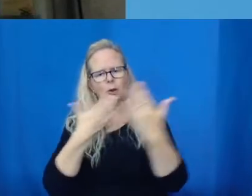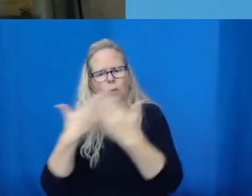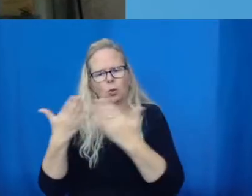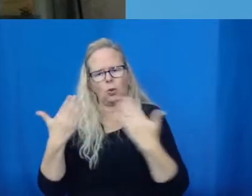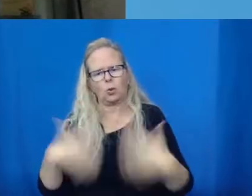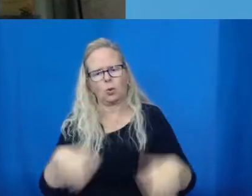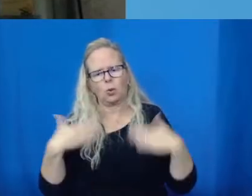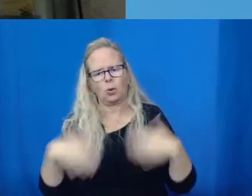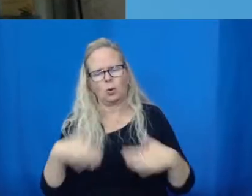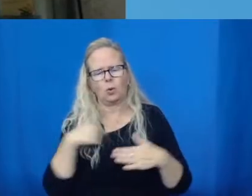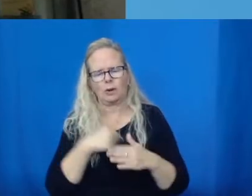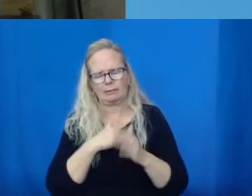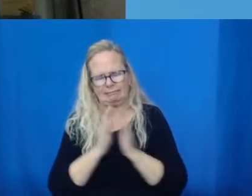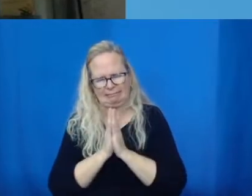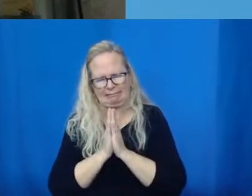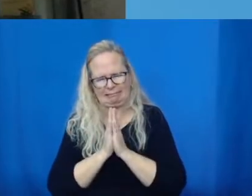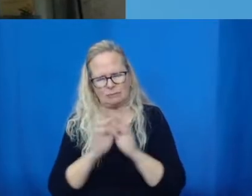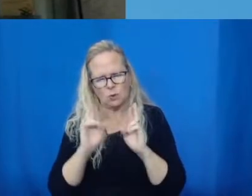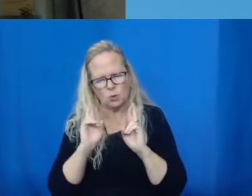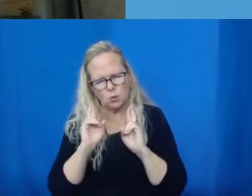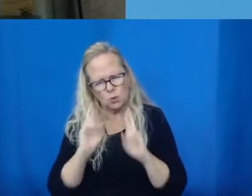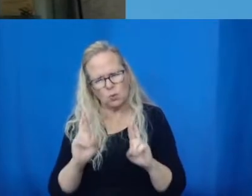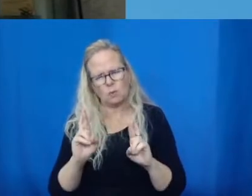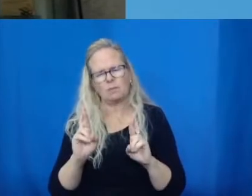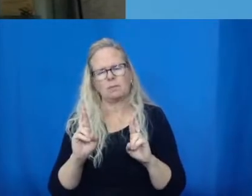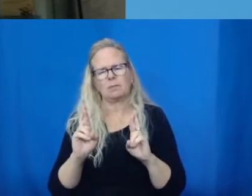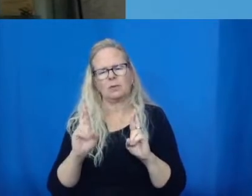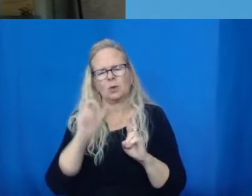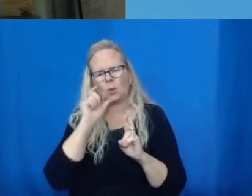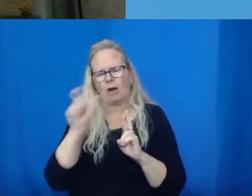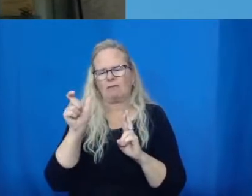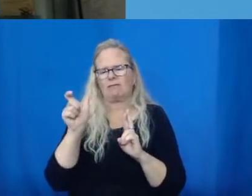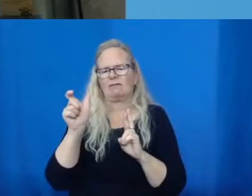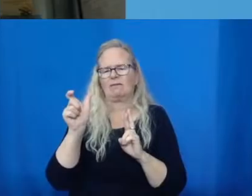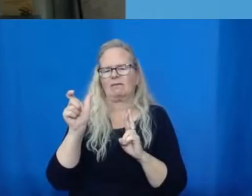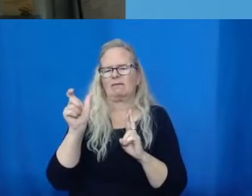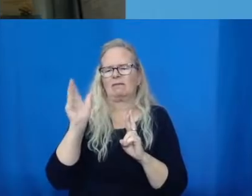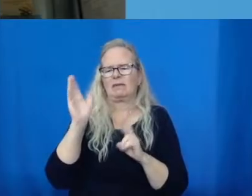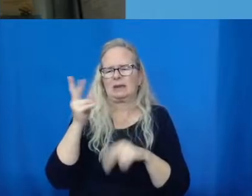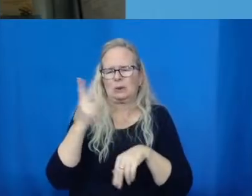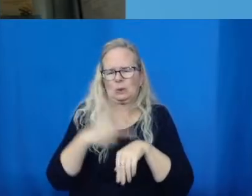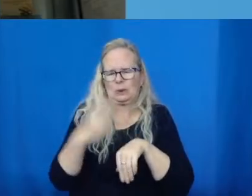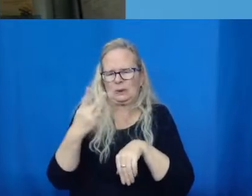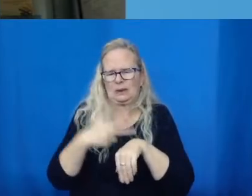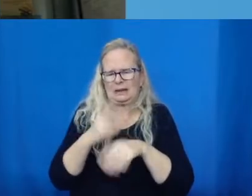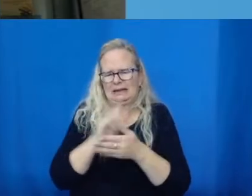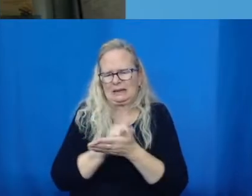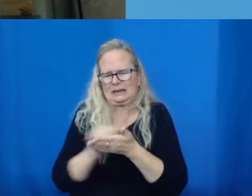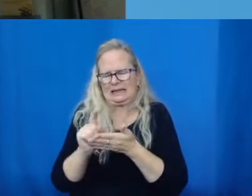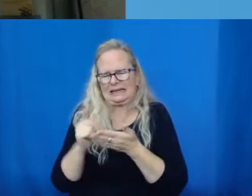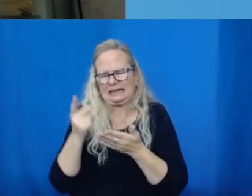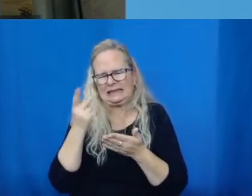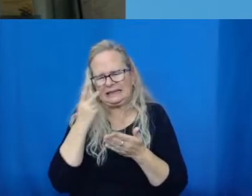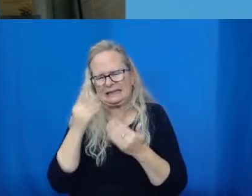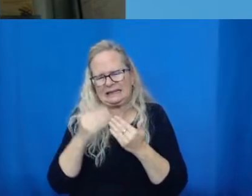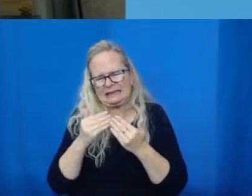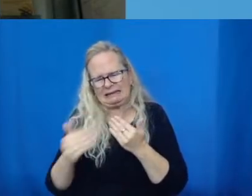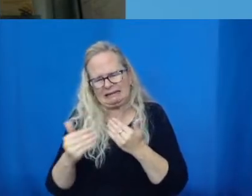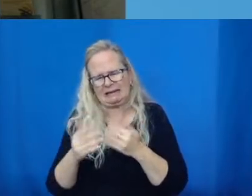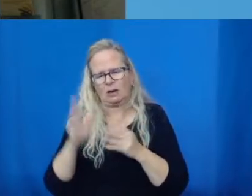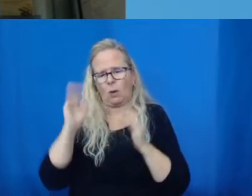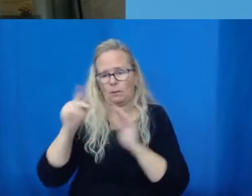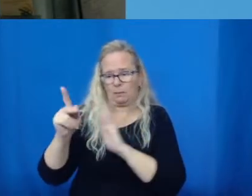forum. We expect policy decisions to be made to keep us safe. But until the time that our